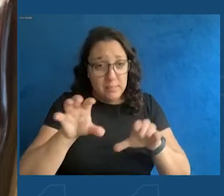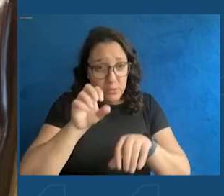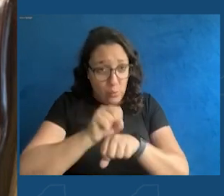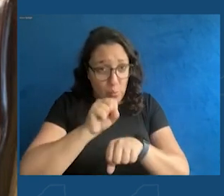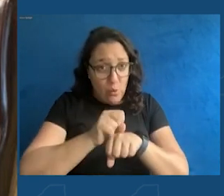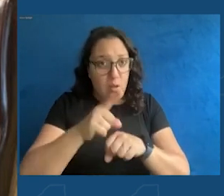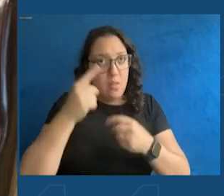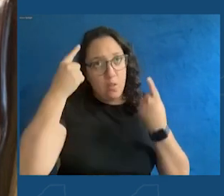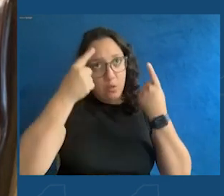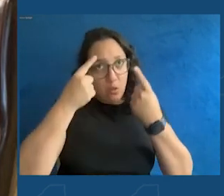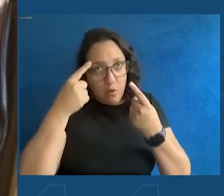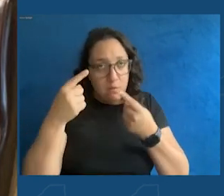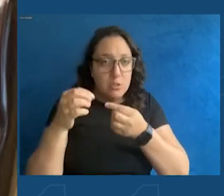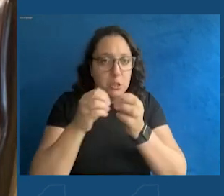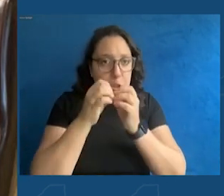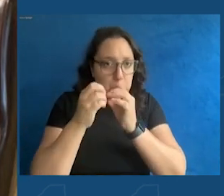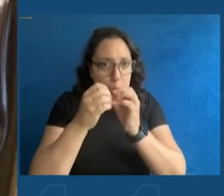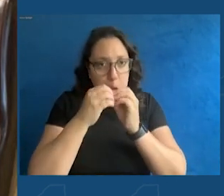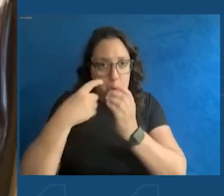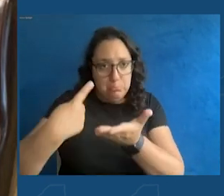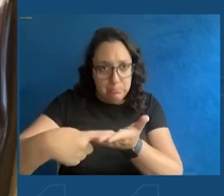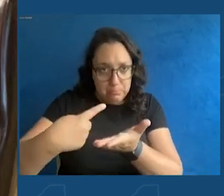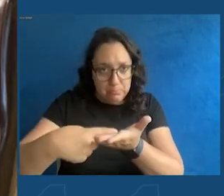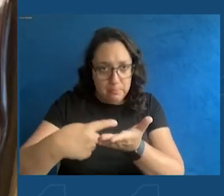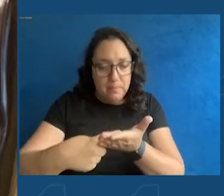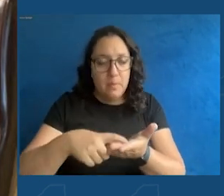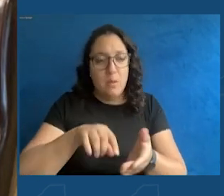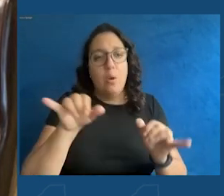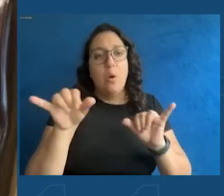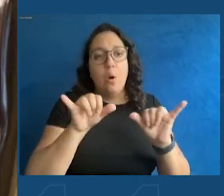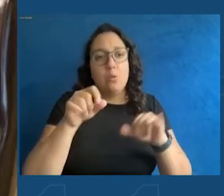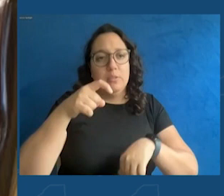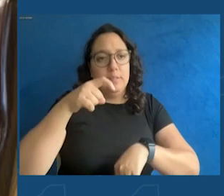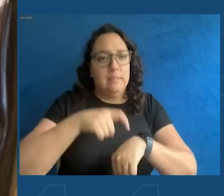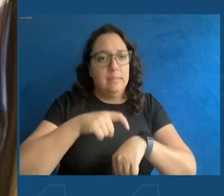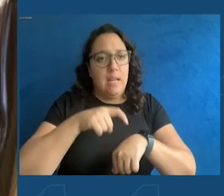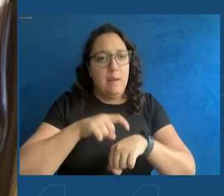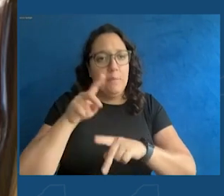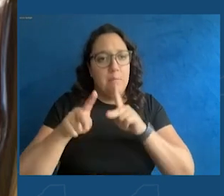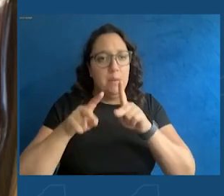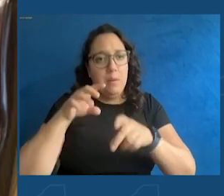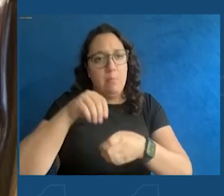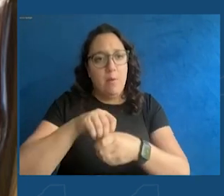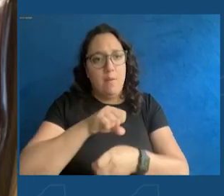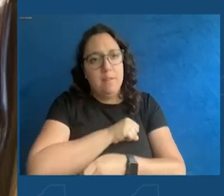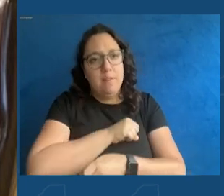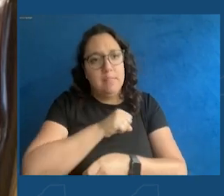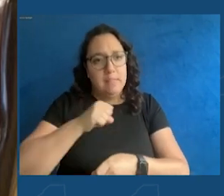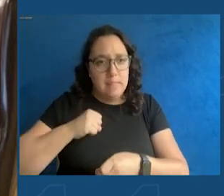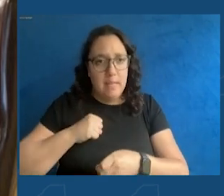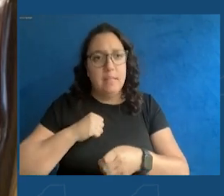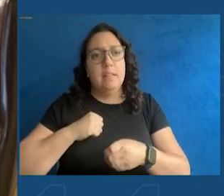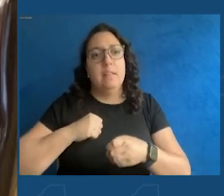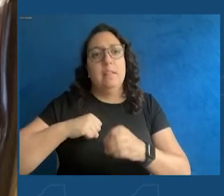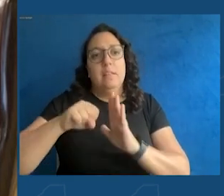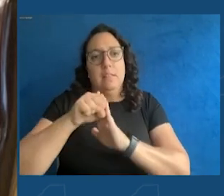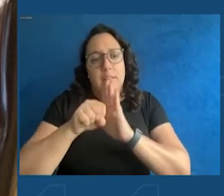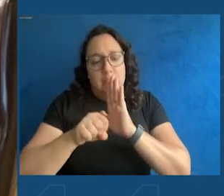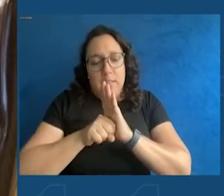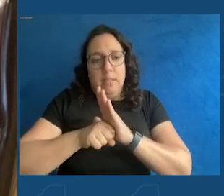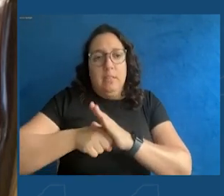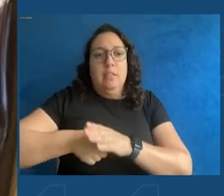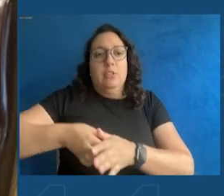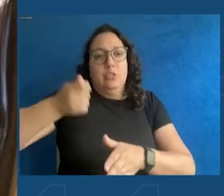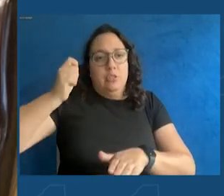deliberations. Likewise, I appreciate the time that members of the State Senate Judiciary Committee, led by my own